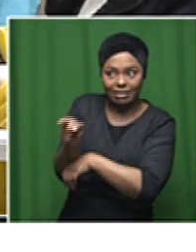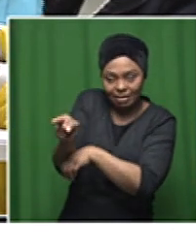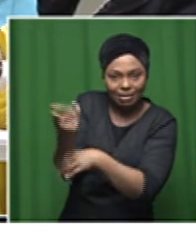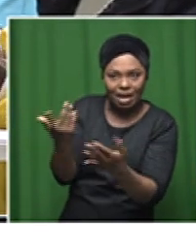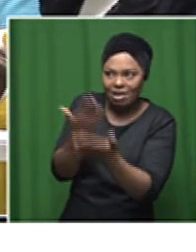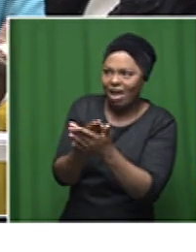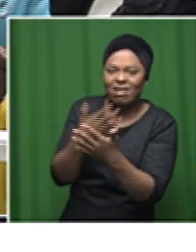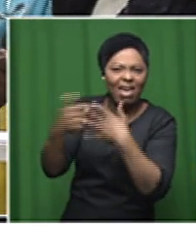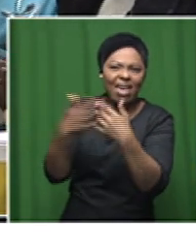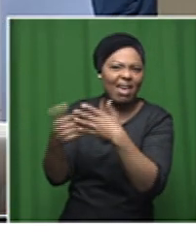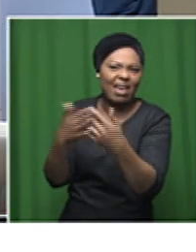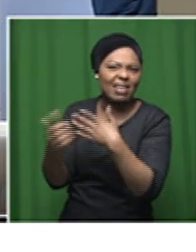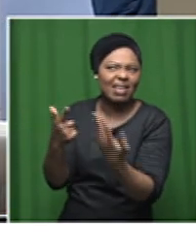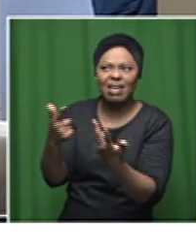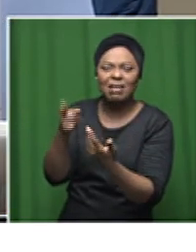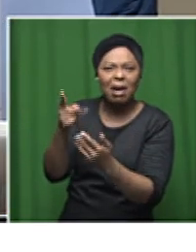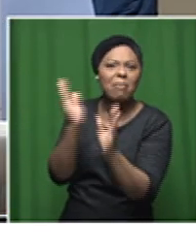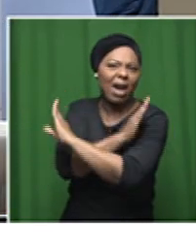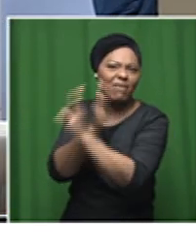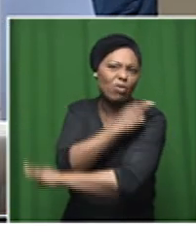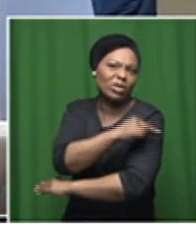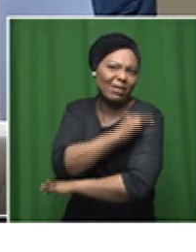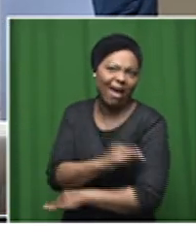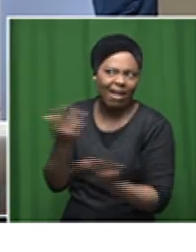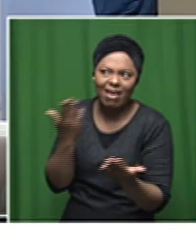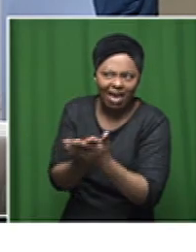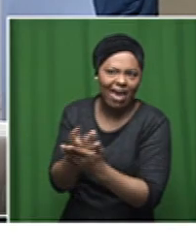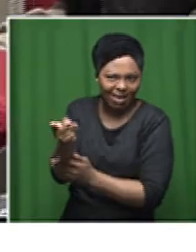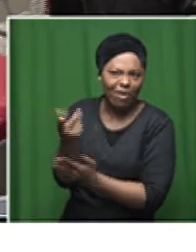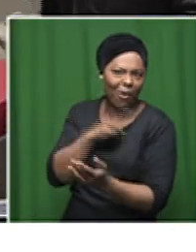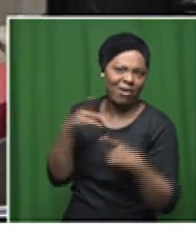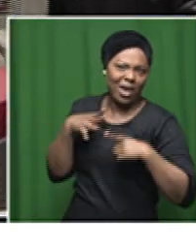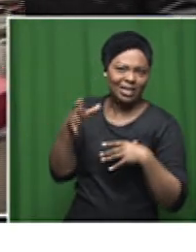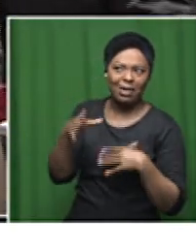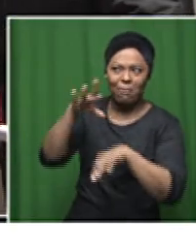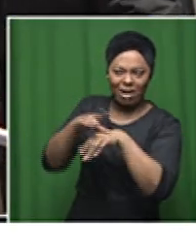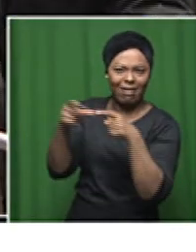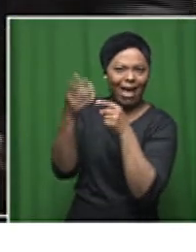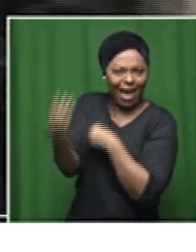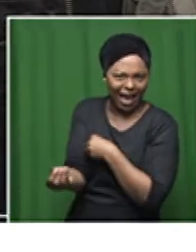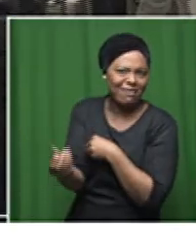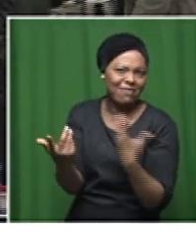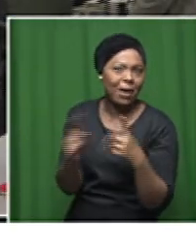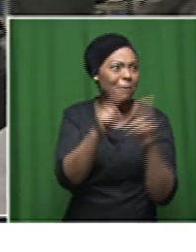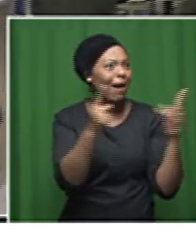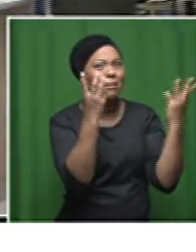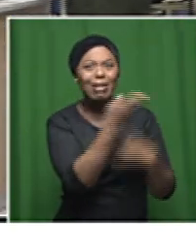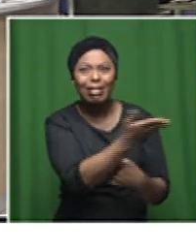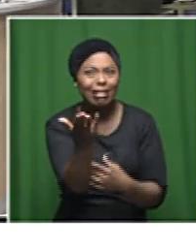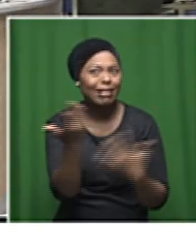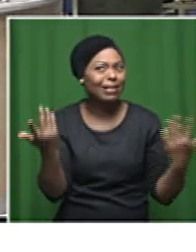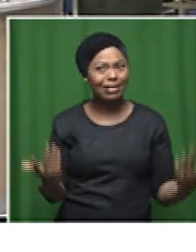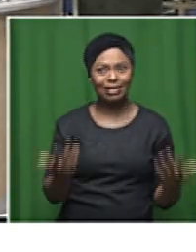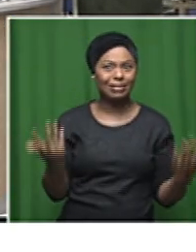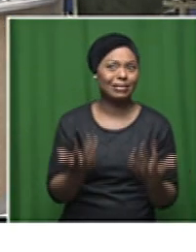to go to private hospital, I mean to say, they have medical aid, they have all the specialists, but in the